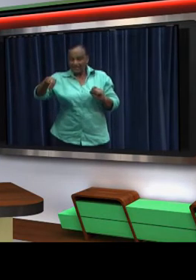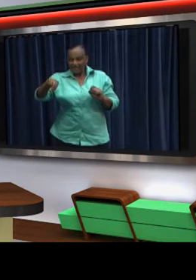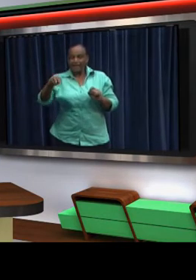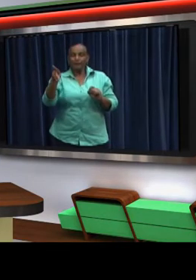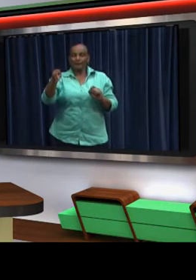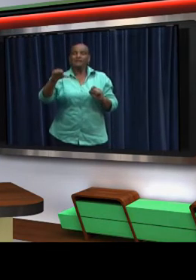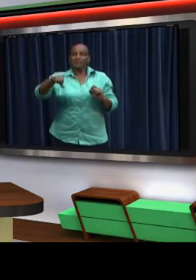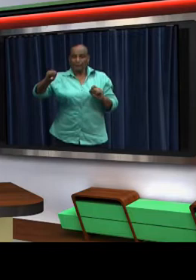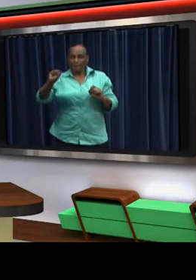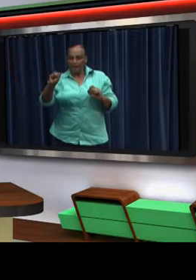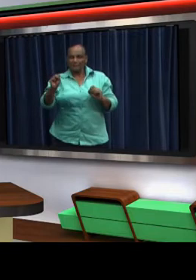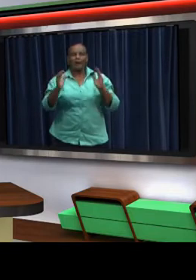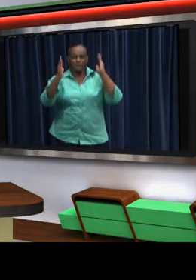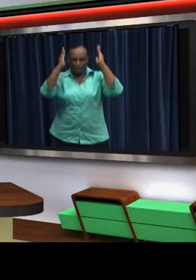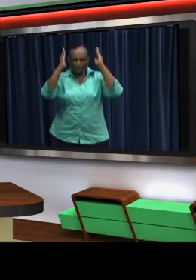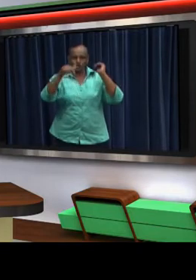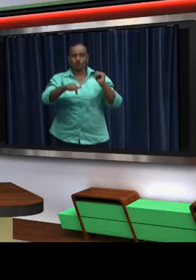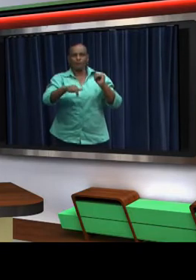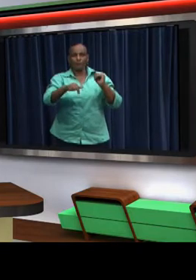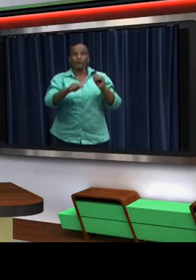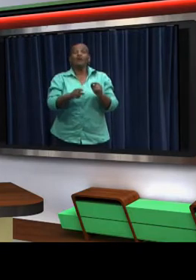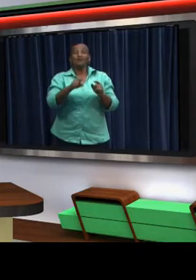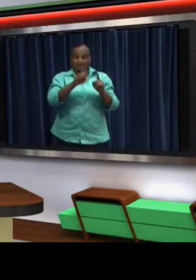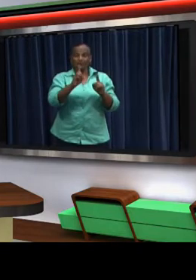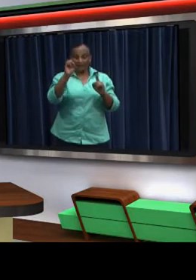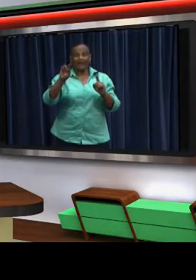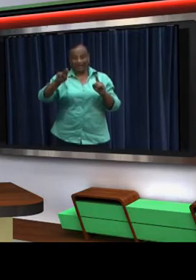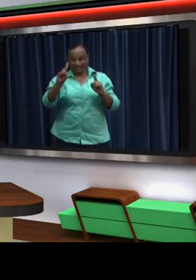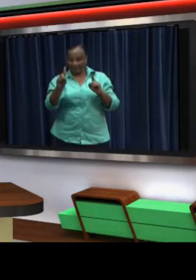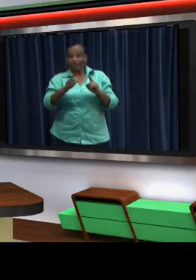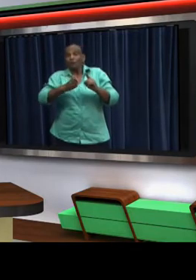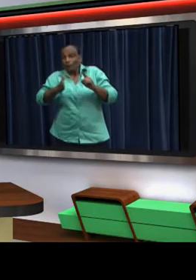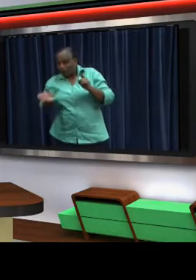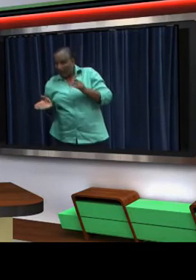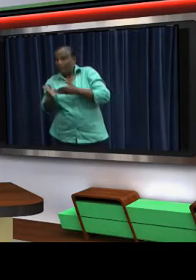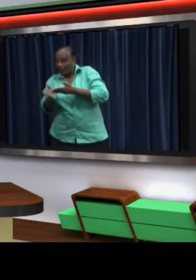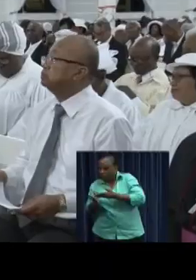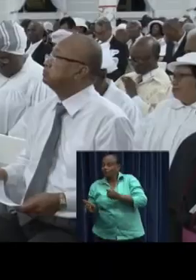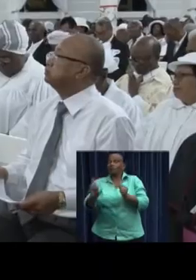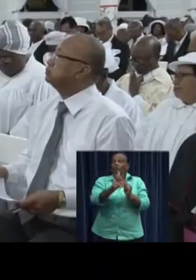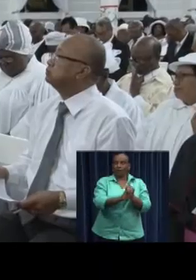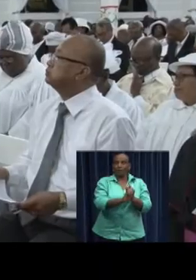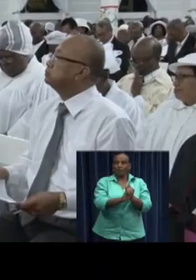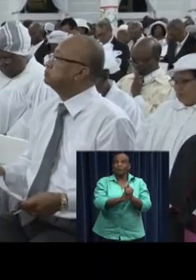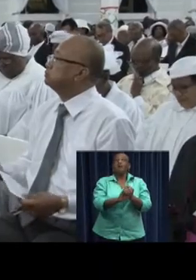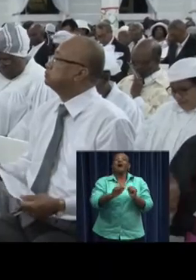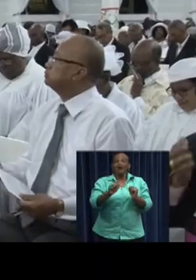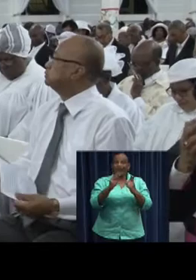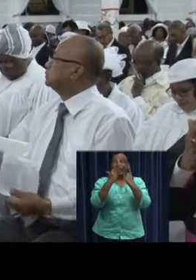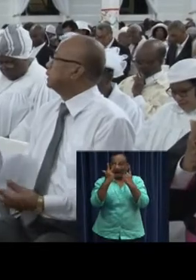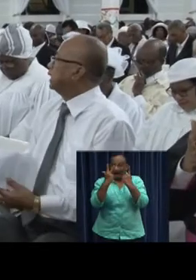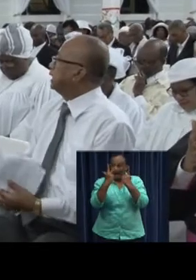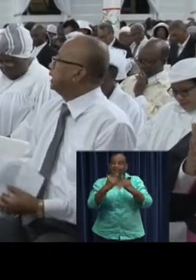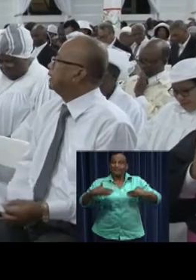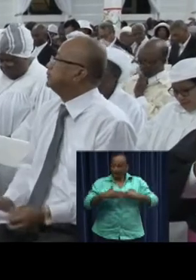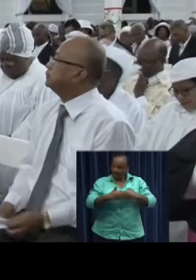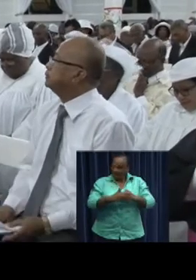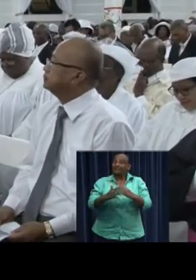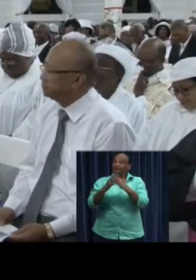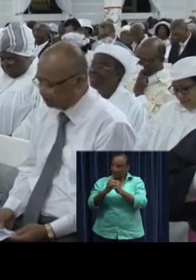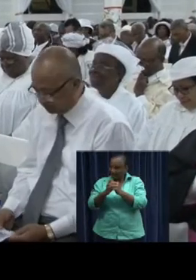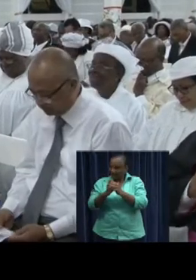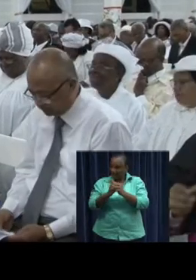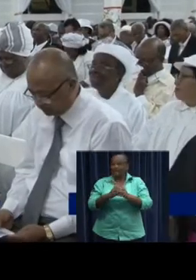consecrated to Bishop. He replaces the retired Bishop Emil Rietveld. The 18th Provincial Synod of the